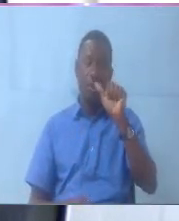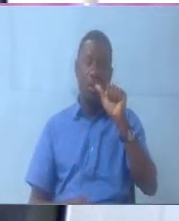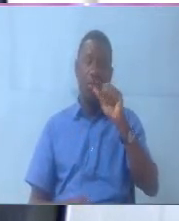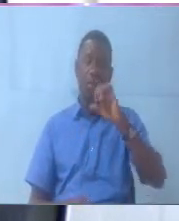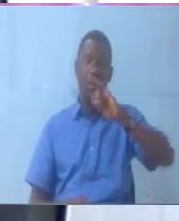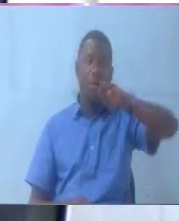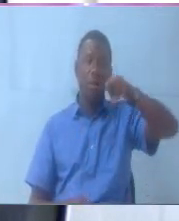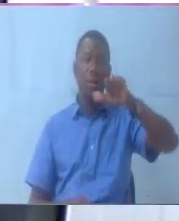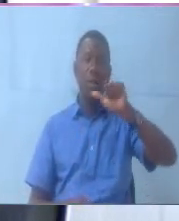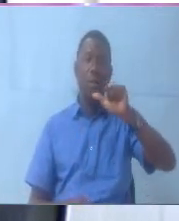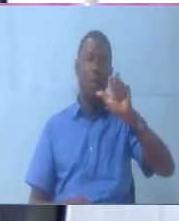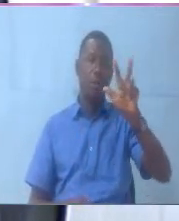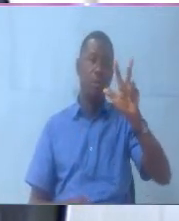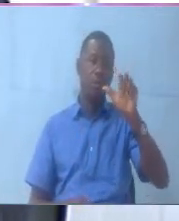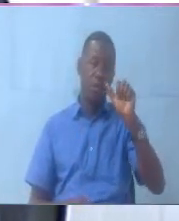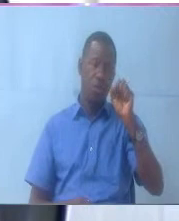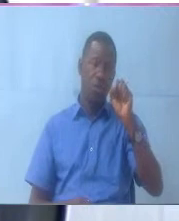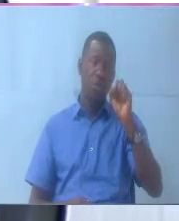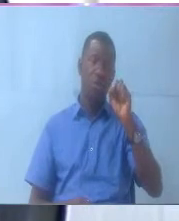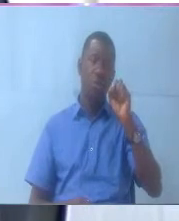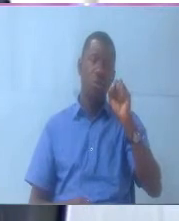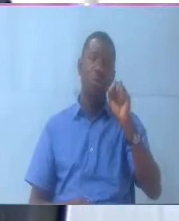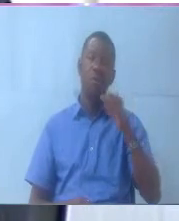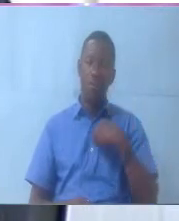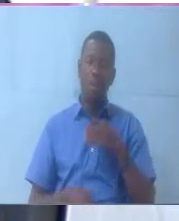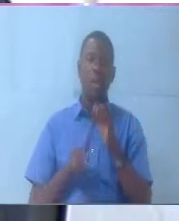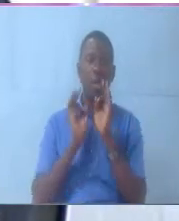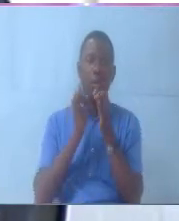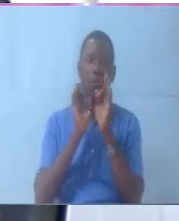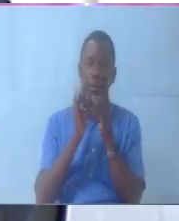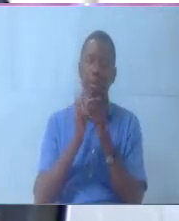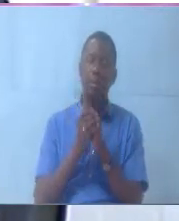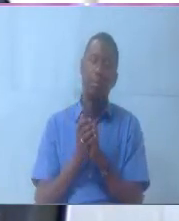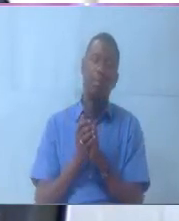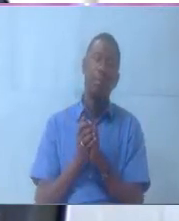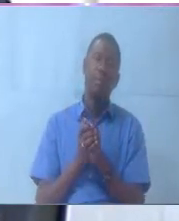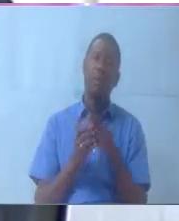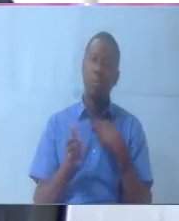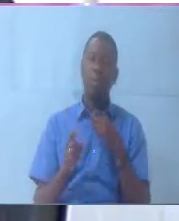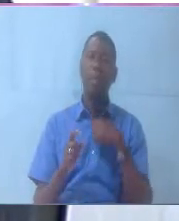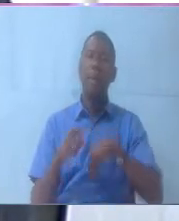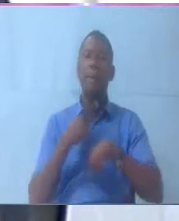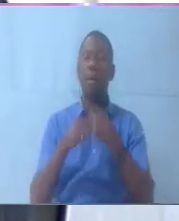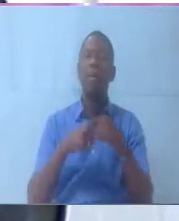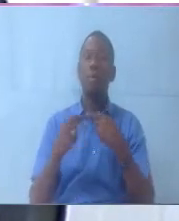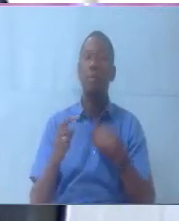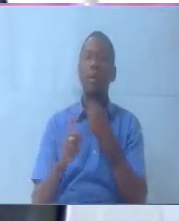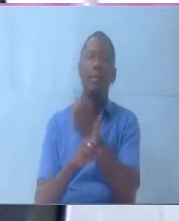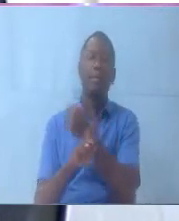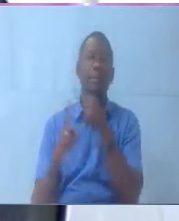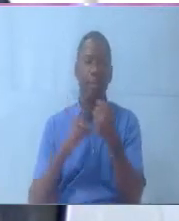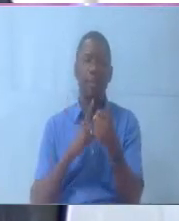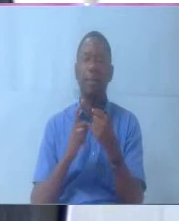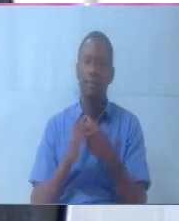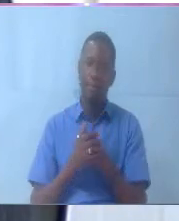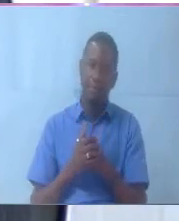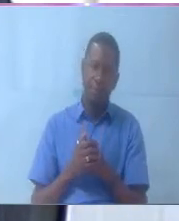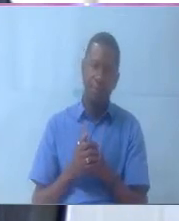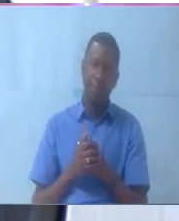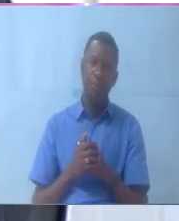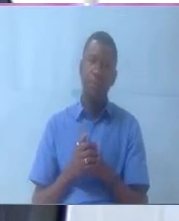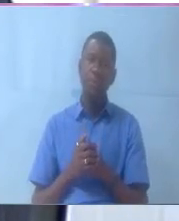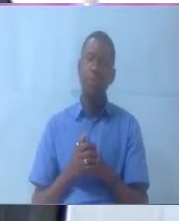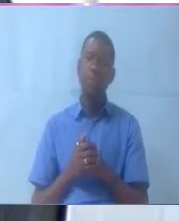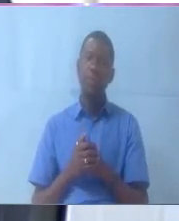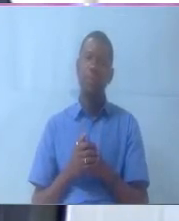Buba Jao nga komandi. And explained to him of my predicament, my situation, that I'm under arrest. Ngan taranya faye ko mbe